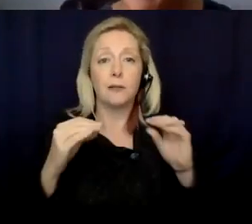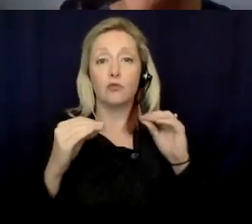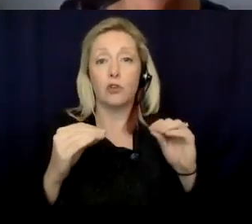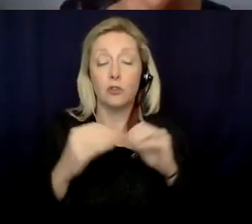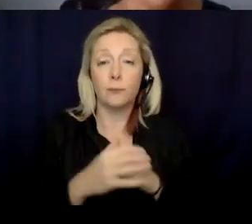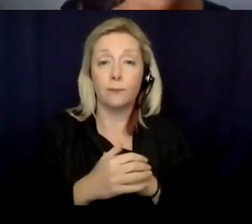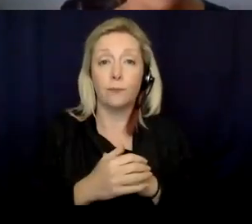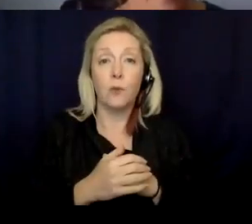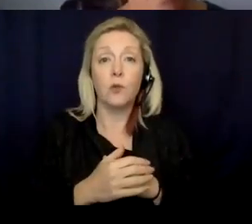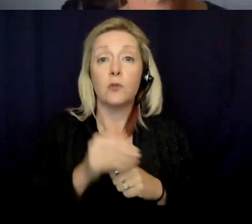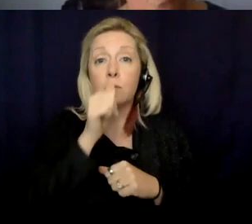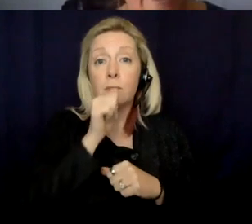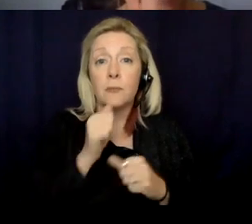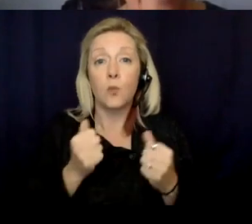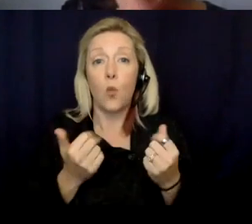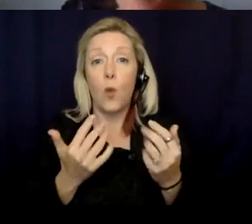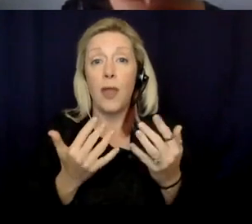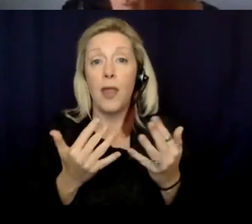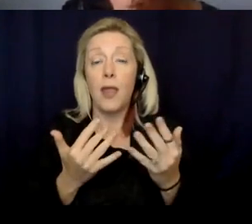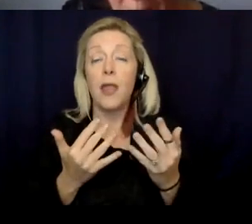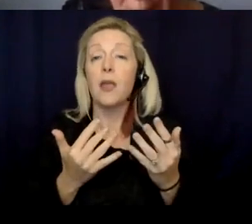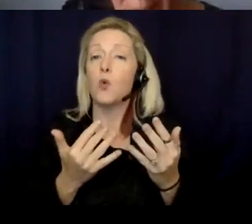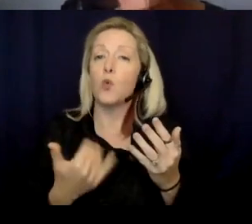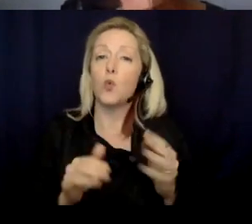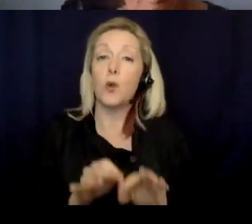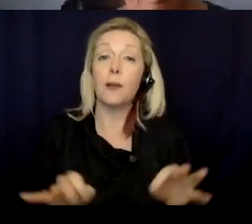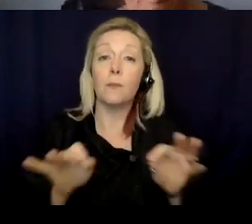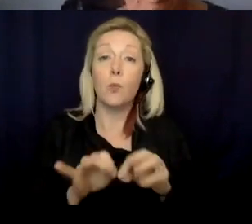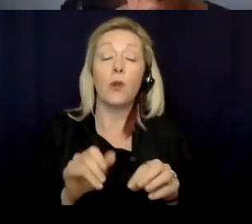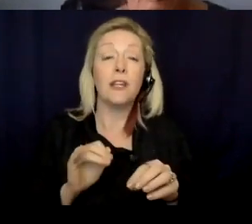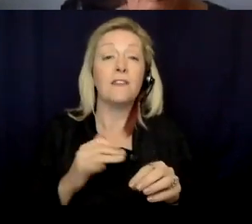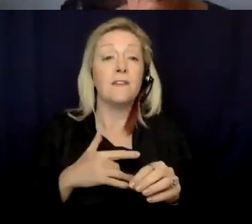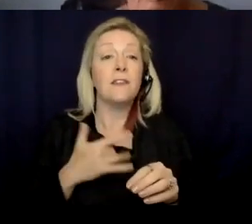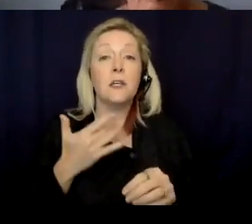wait time, just when you think you've waited, wait some more.